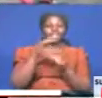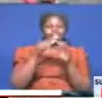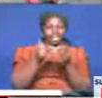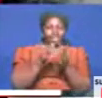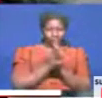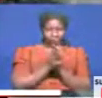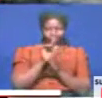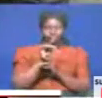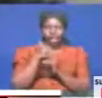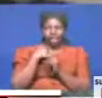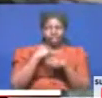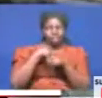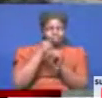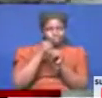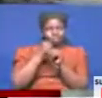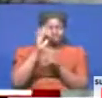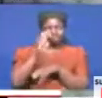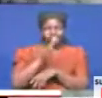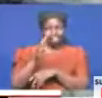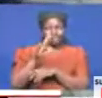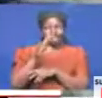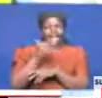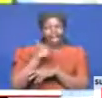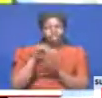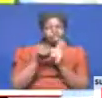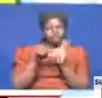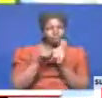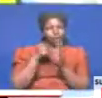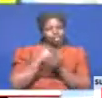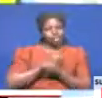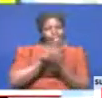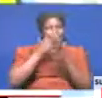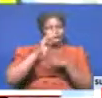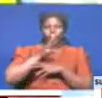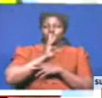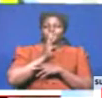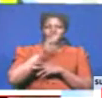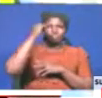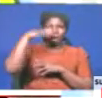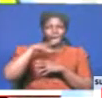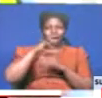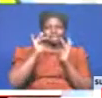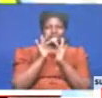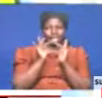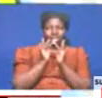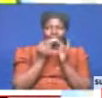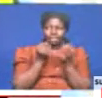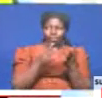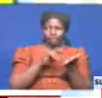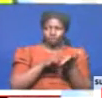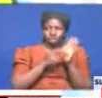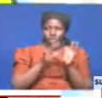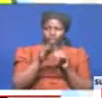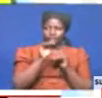falter, having a steady supply of power and internet. Many projects you'd find do not have, say,